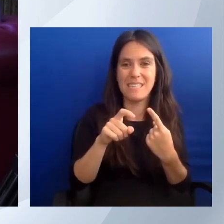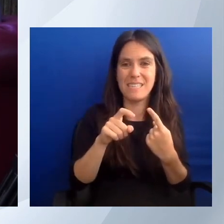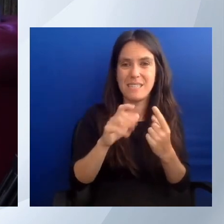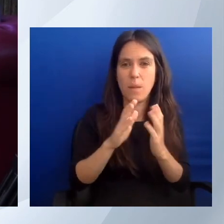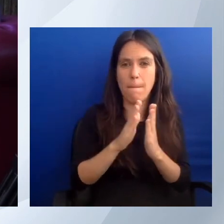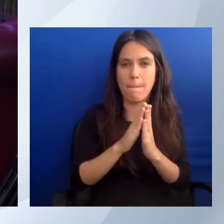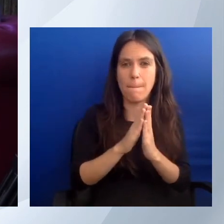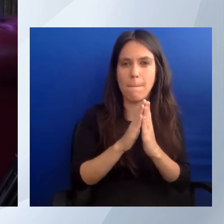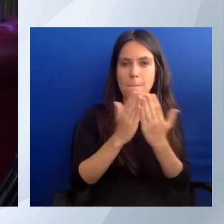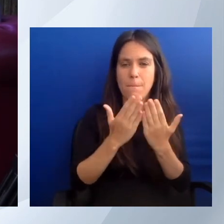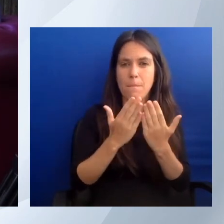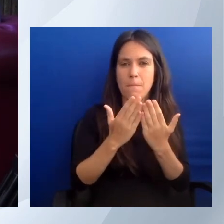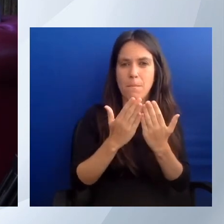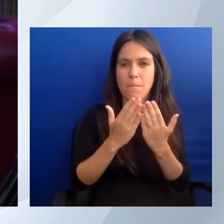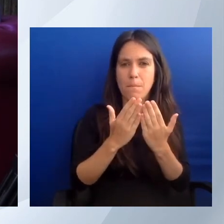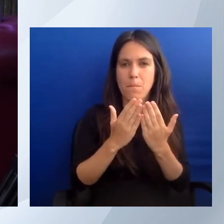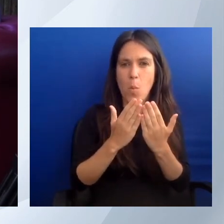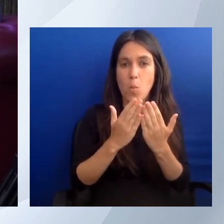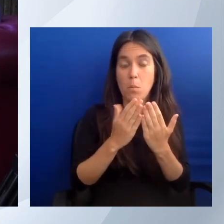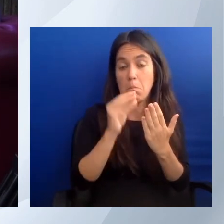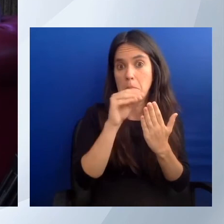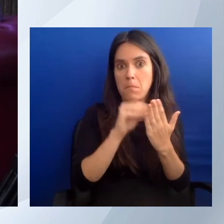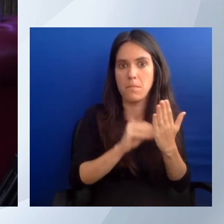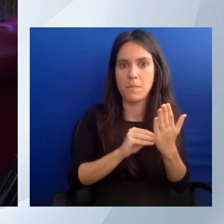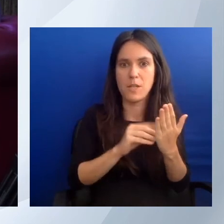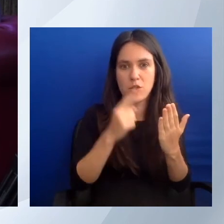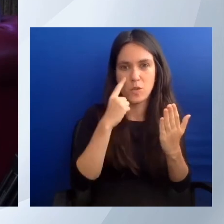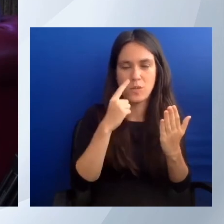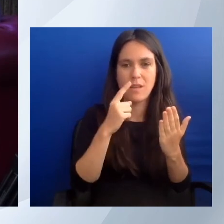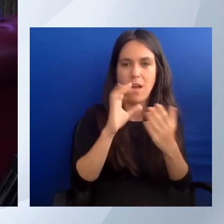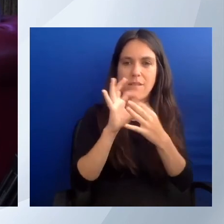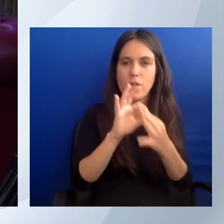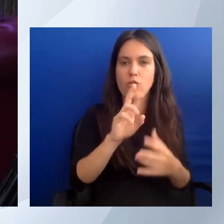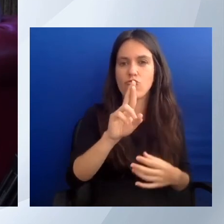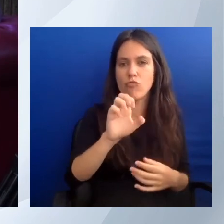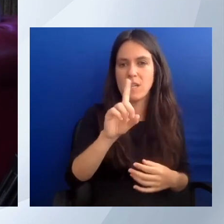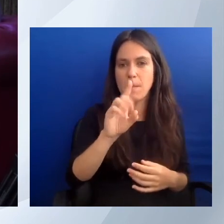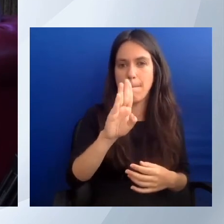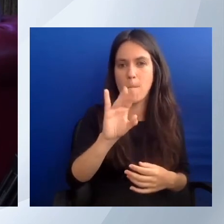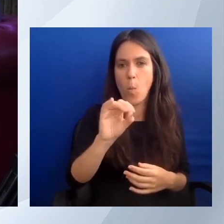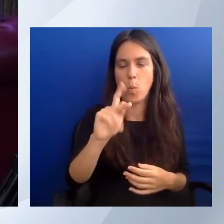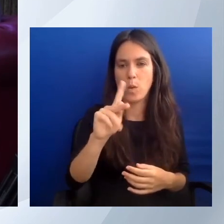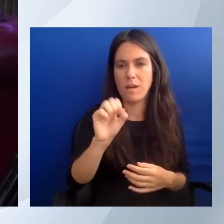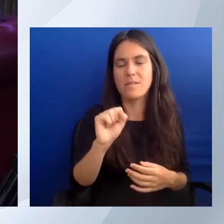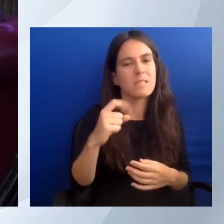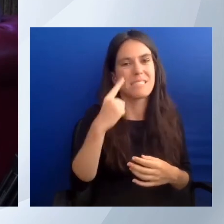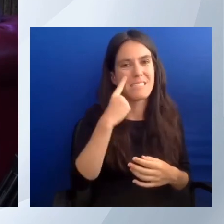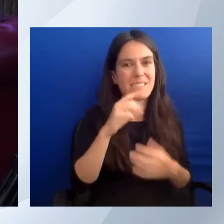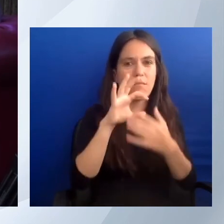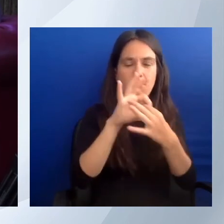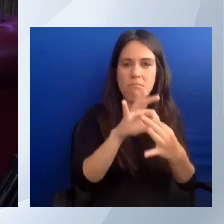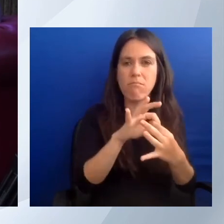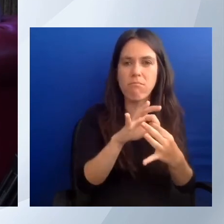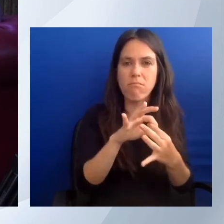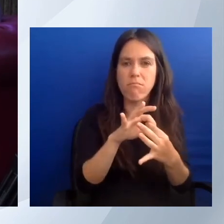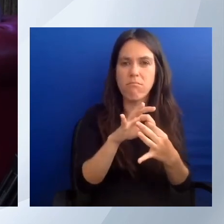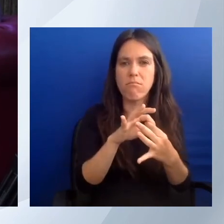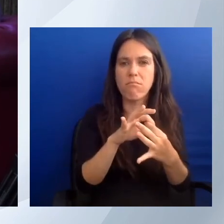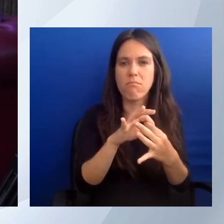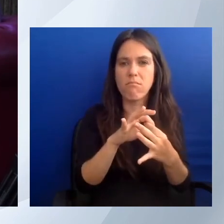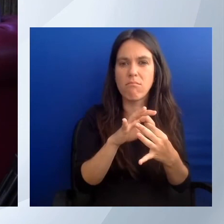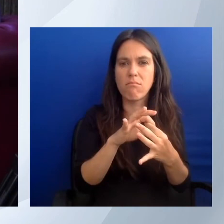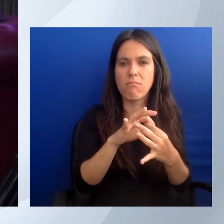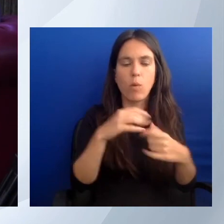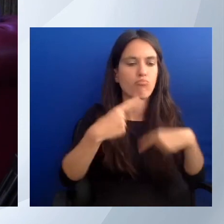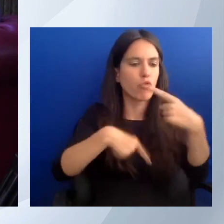content from SharePoint at some point in time. So you can use webhooks to trigger on any change, or you can have a process running every hour